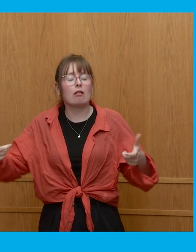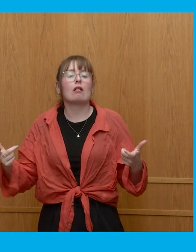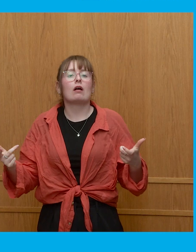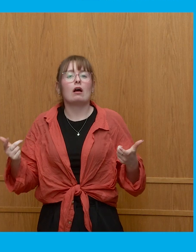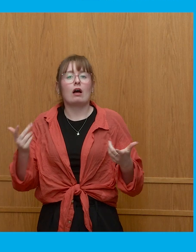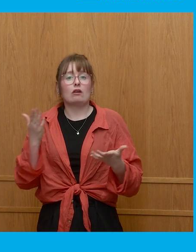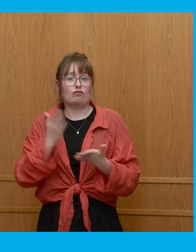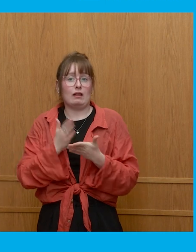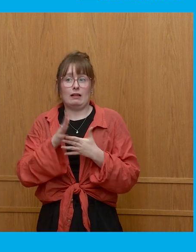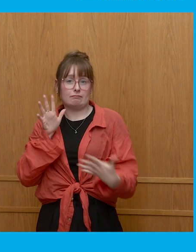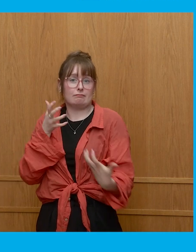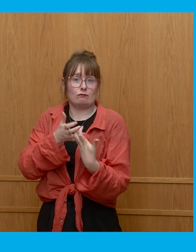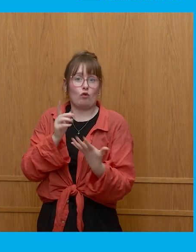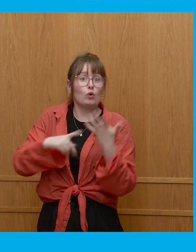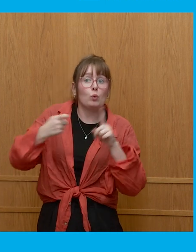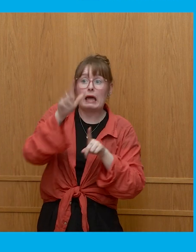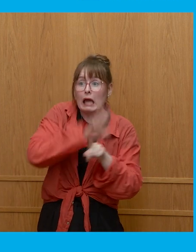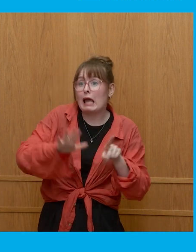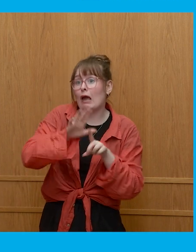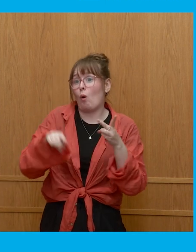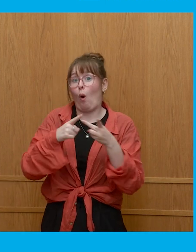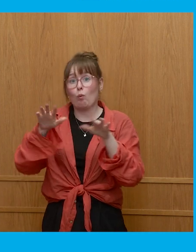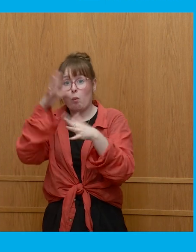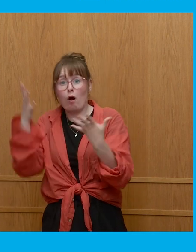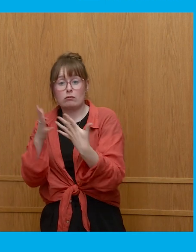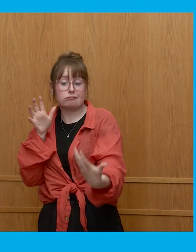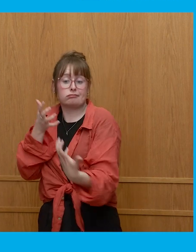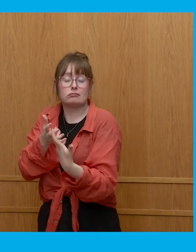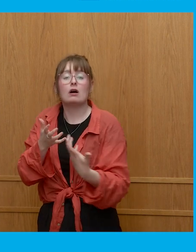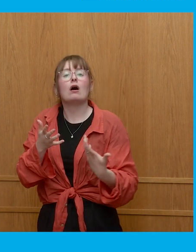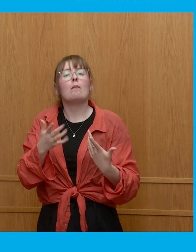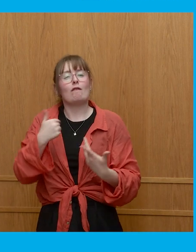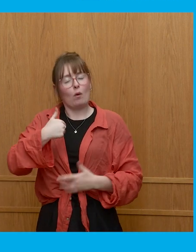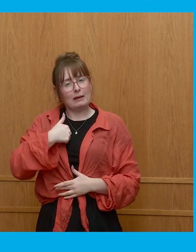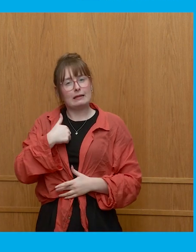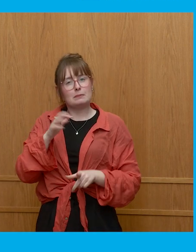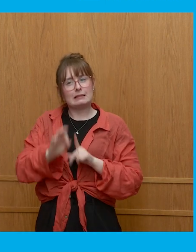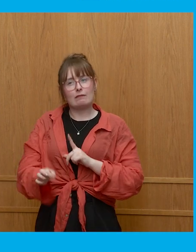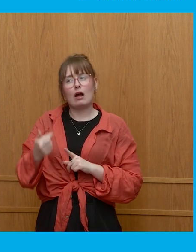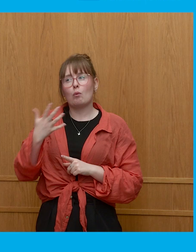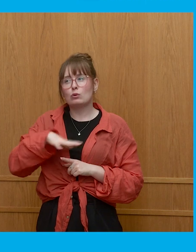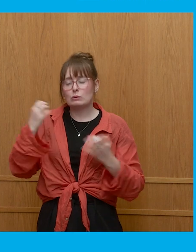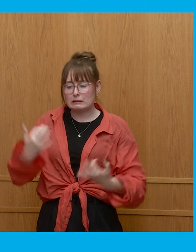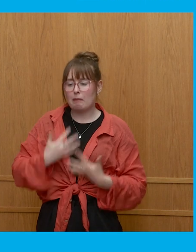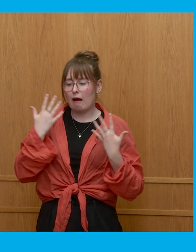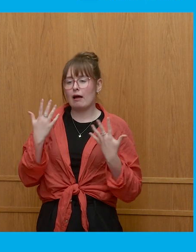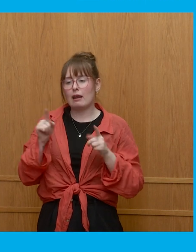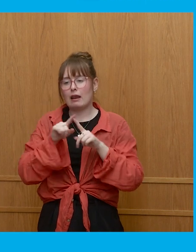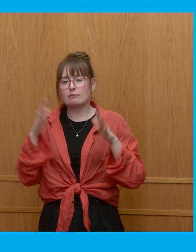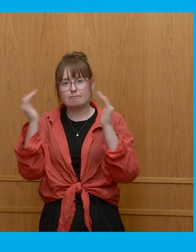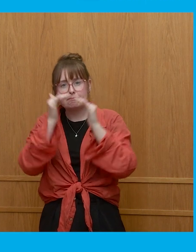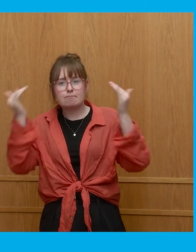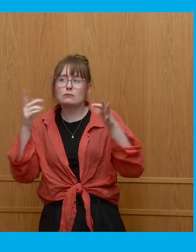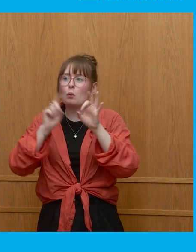country's place in the wider UK and the wider world. But for me, it's about inspiring